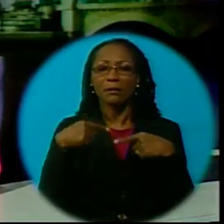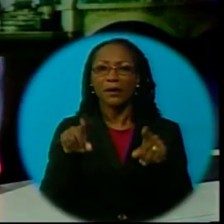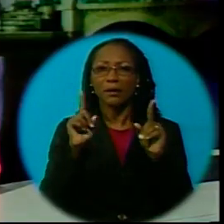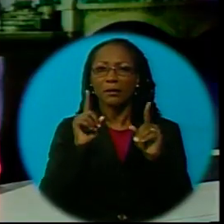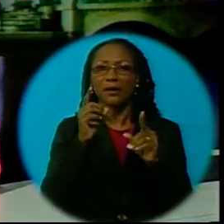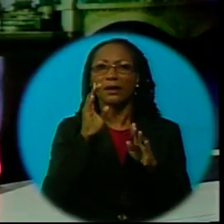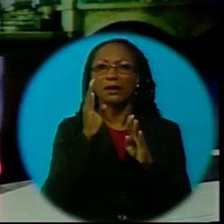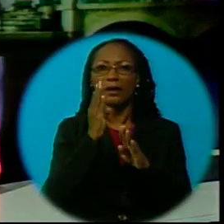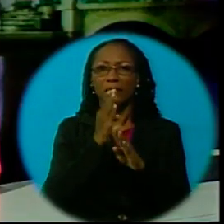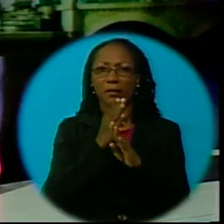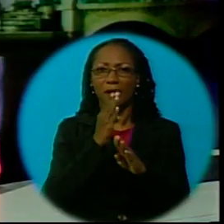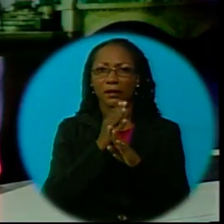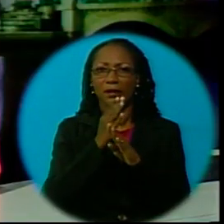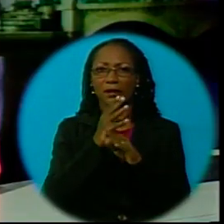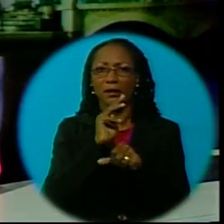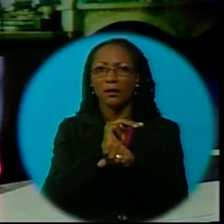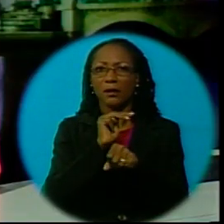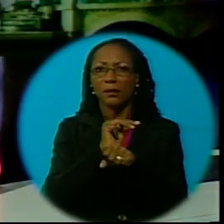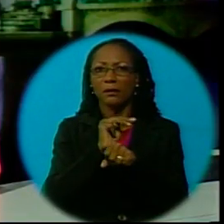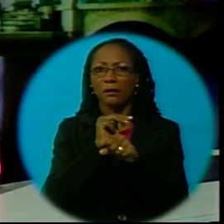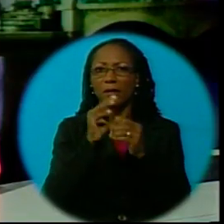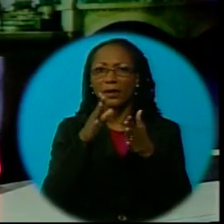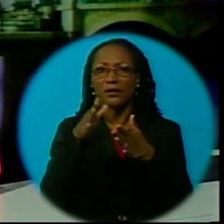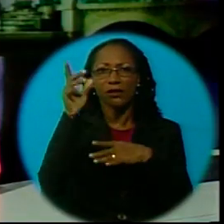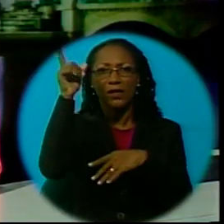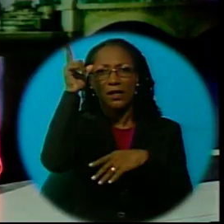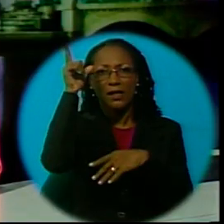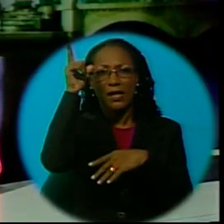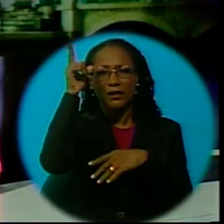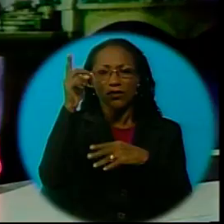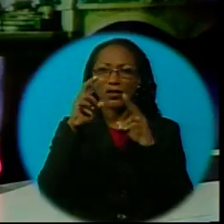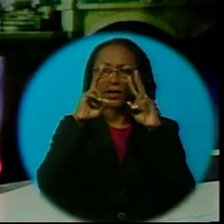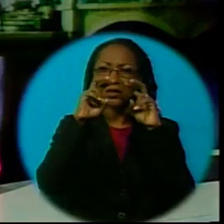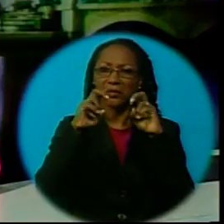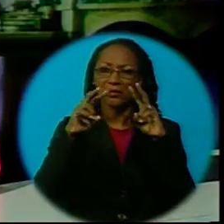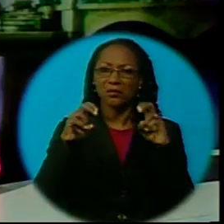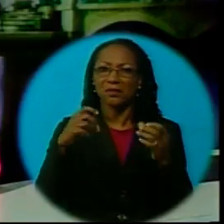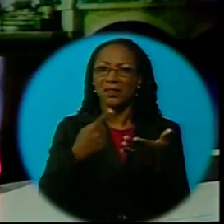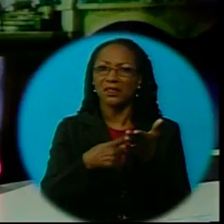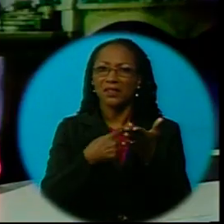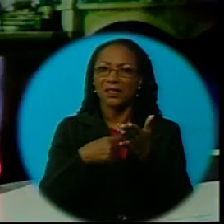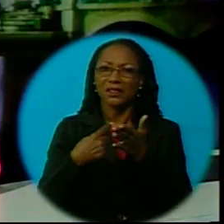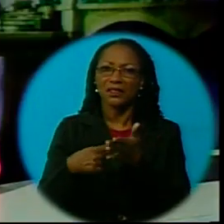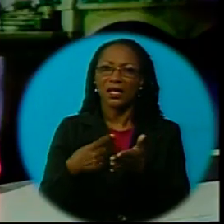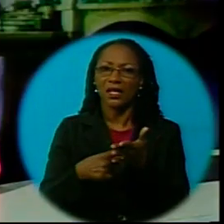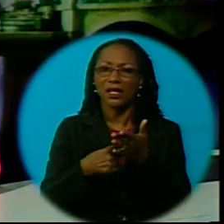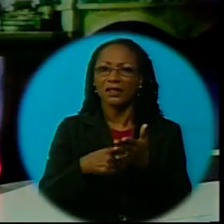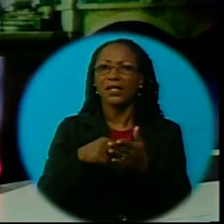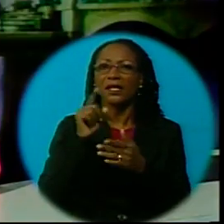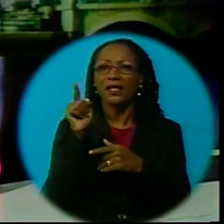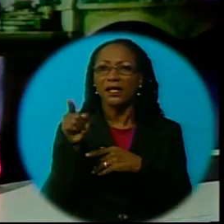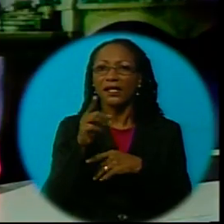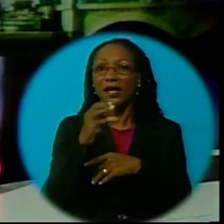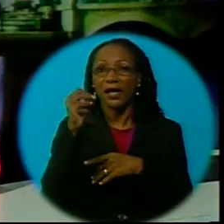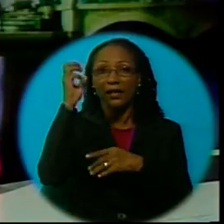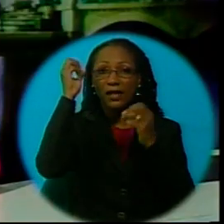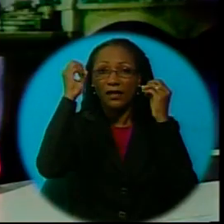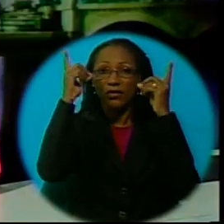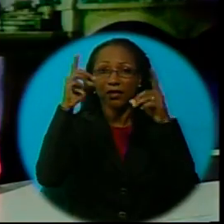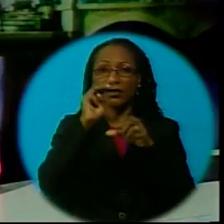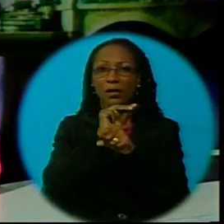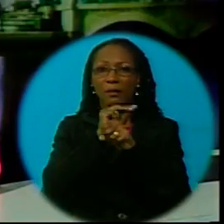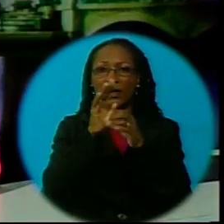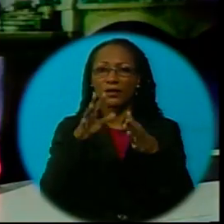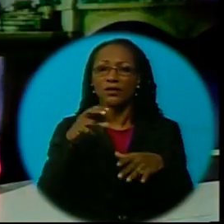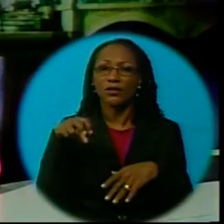Minister Lashley provided some insight into the proposed venture after he, along with the Education Minister and other transport